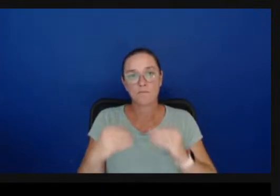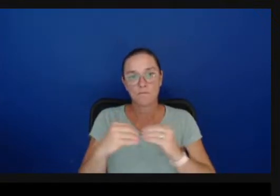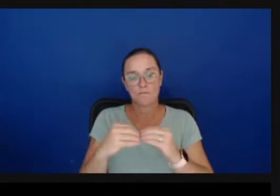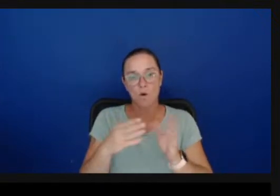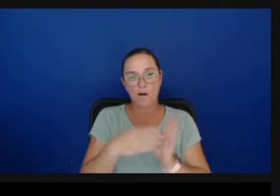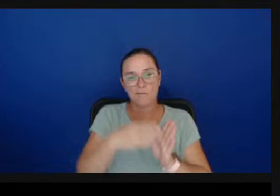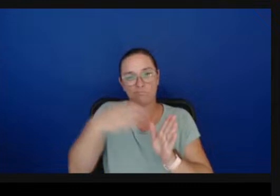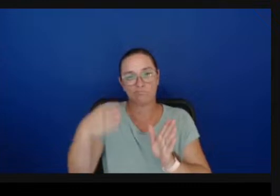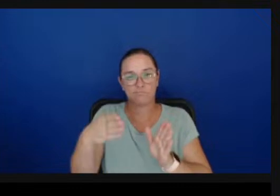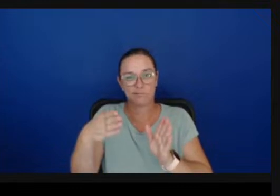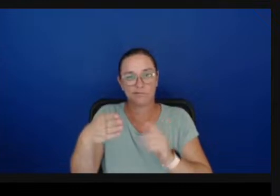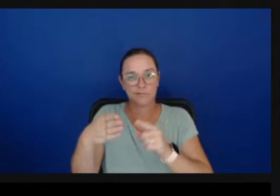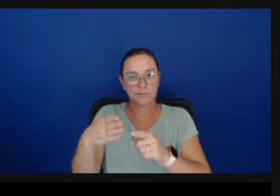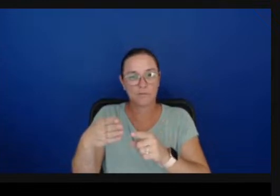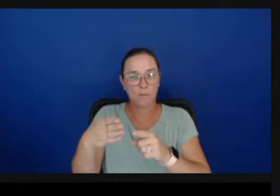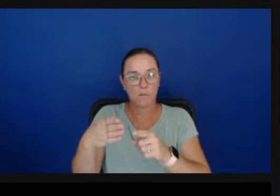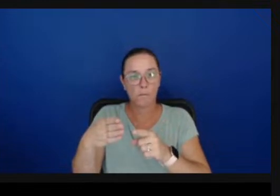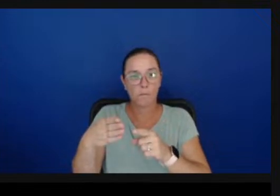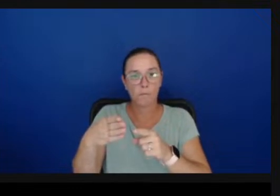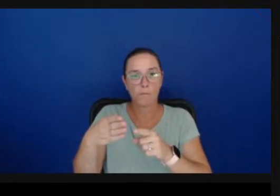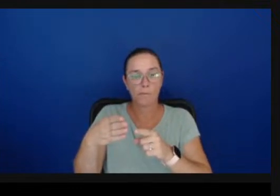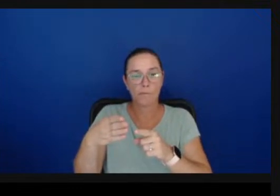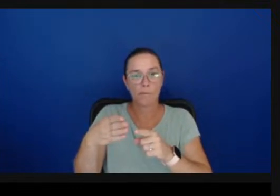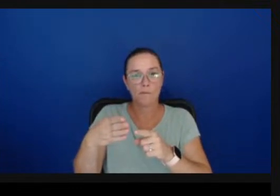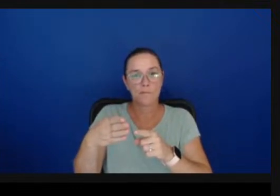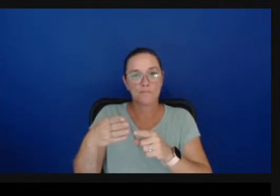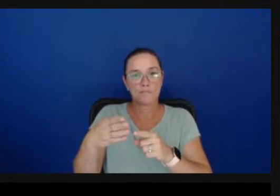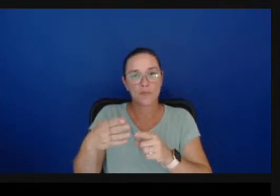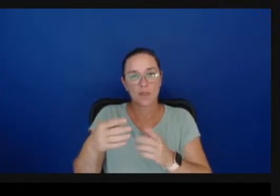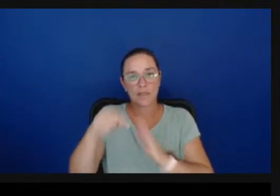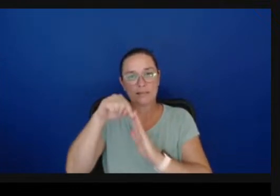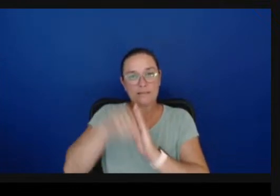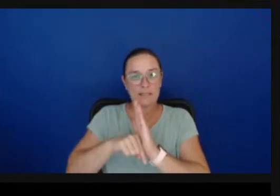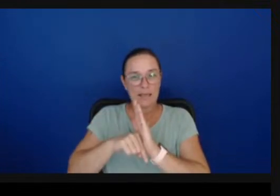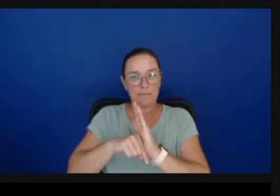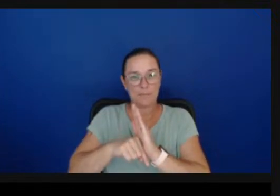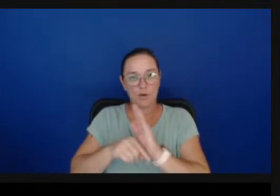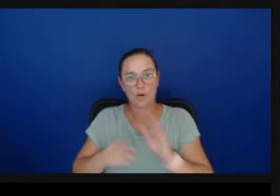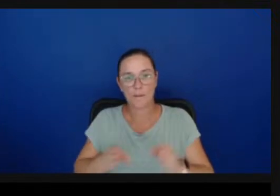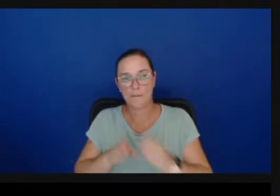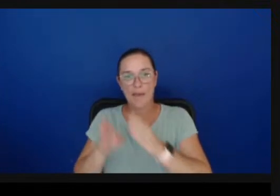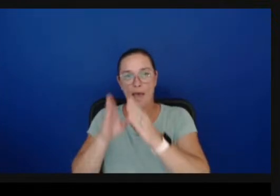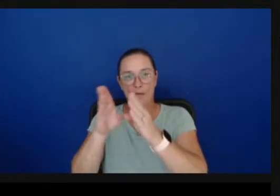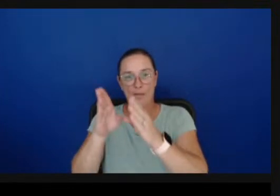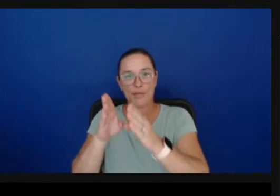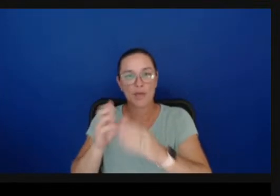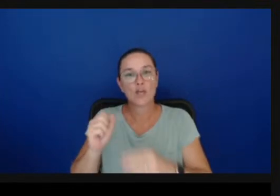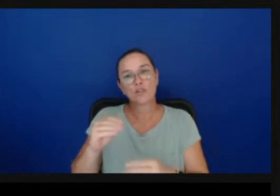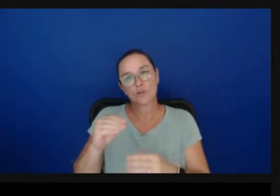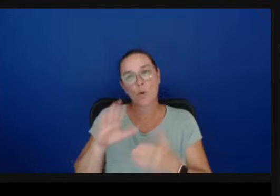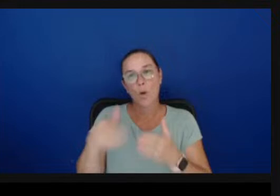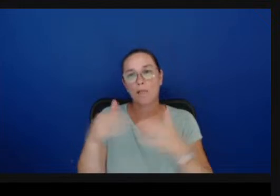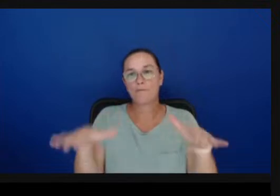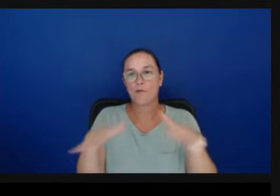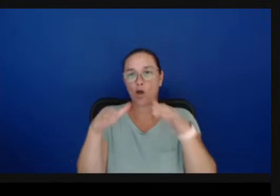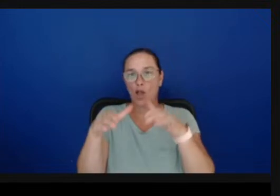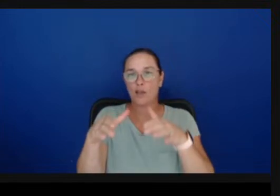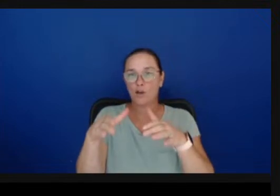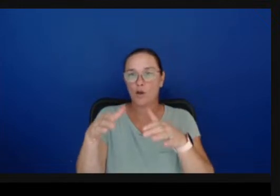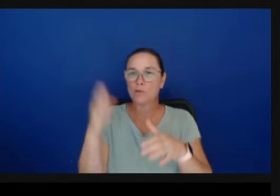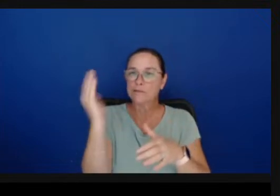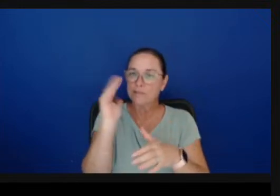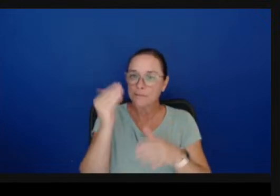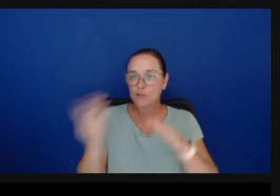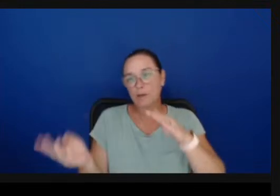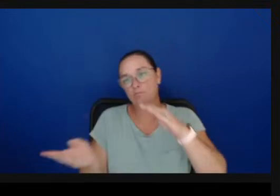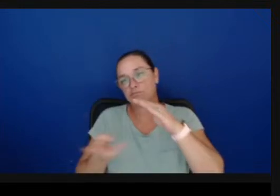cluster and a typical deep root path to Kilauea. So the volcano does appear to be recharging with magma still, and we'll see that